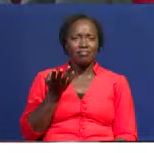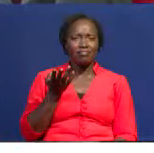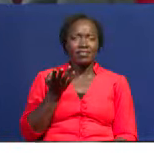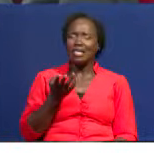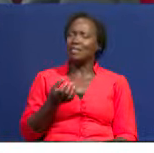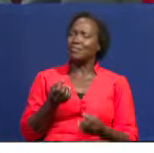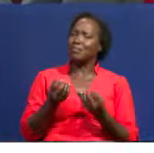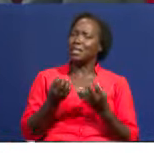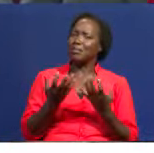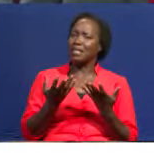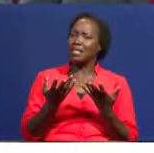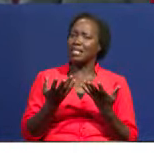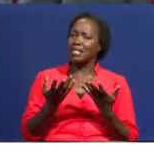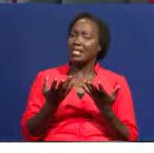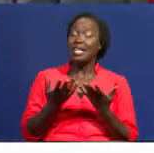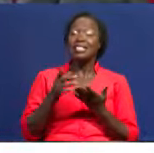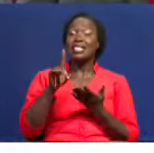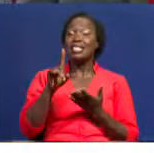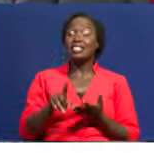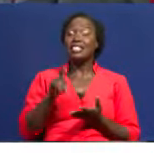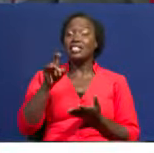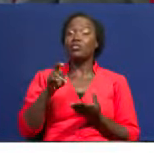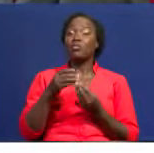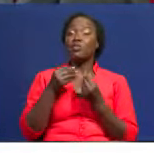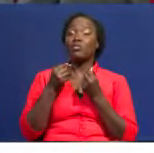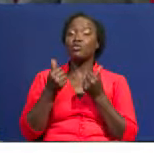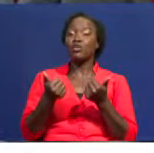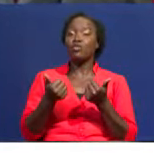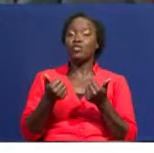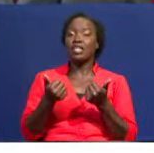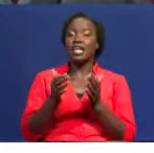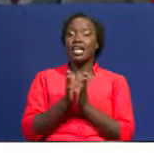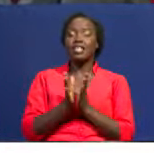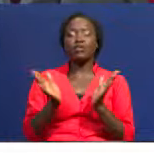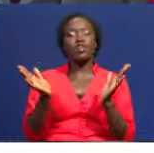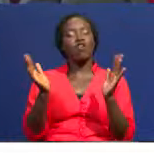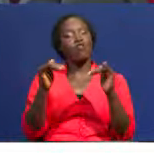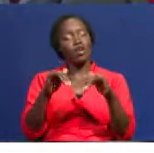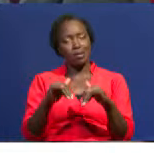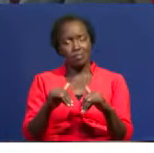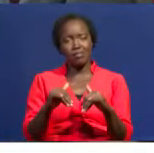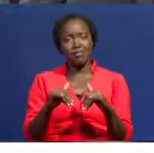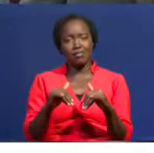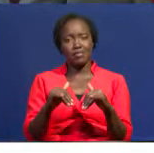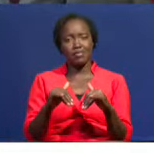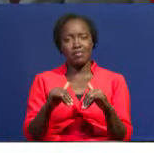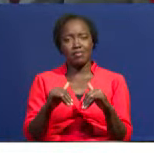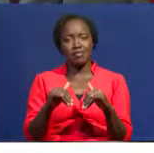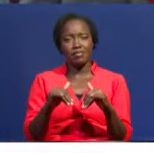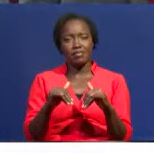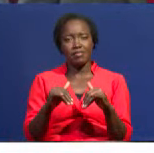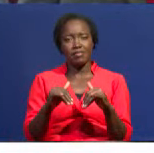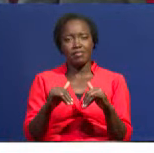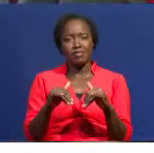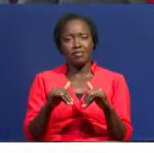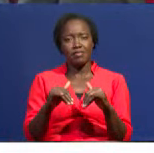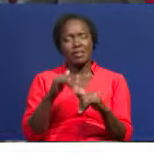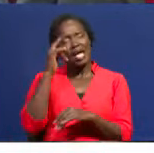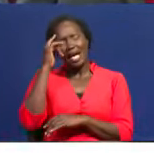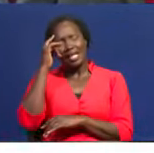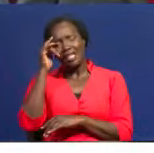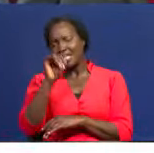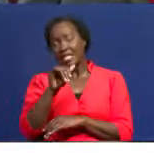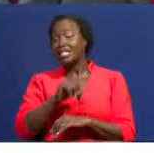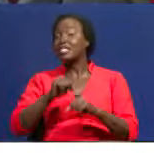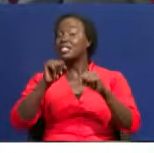and so on, are issues that need to be addressed in a wider forum. I think that